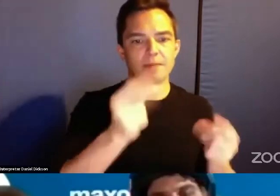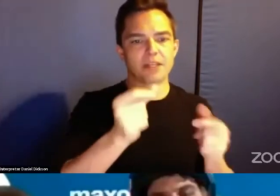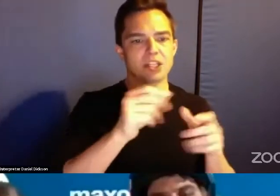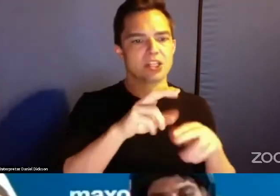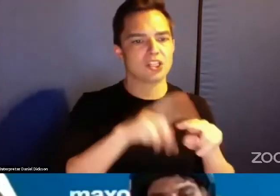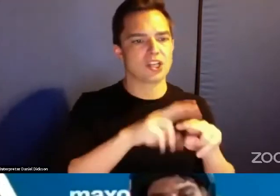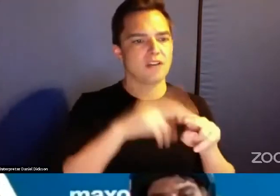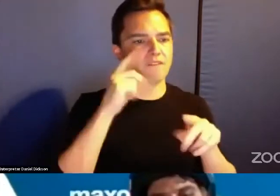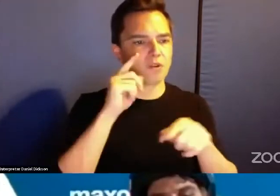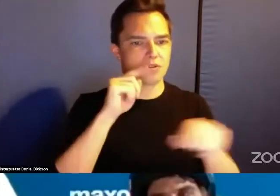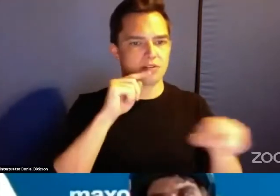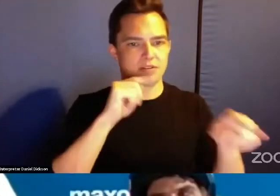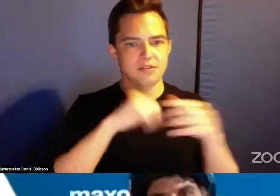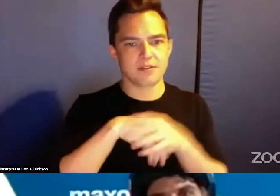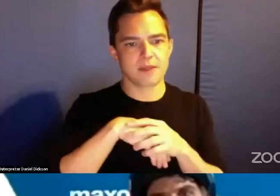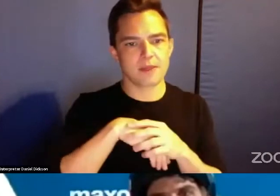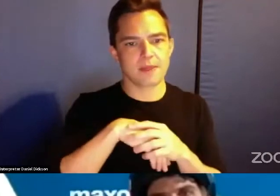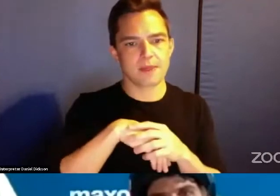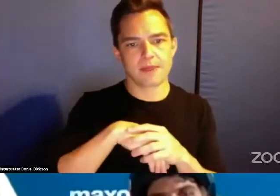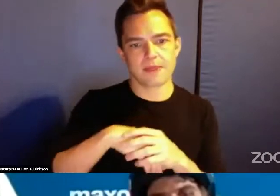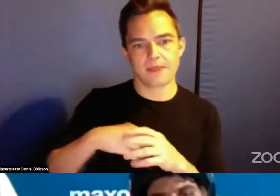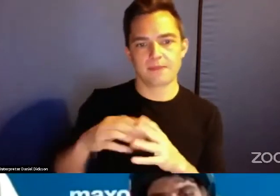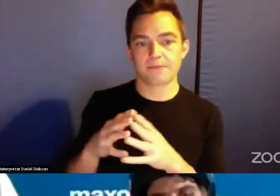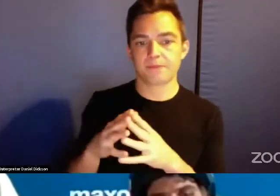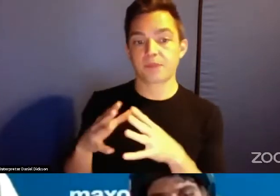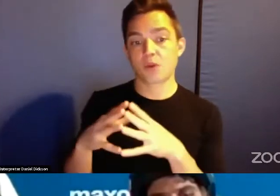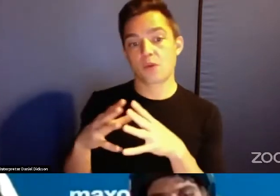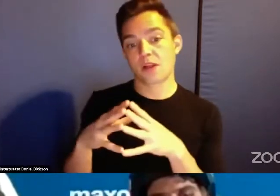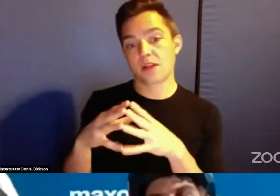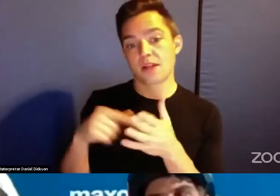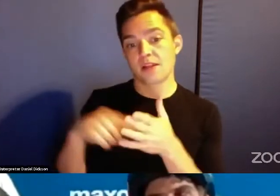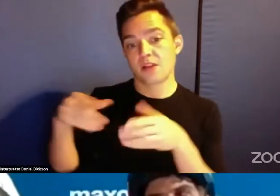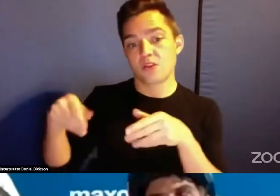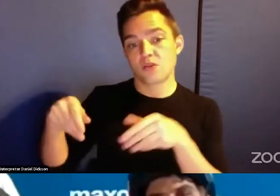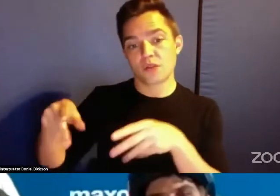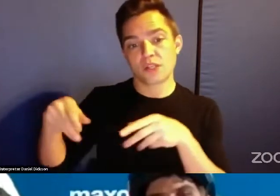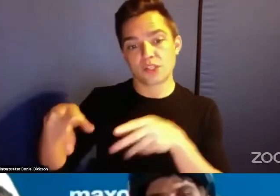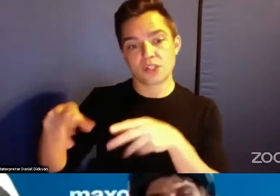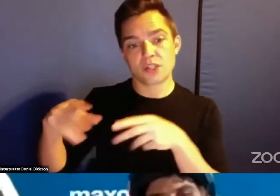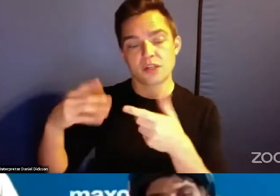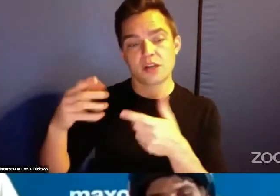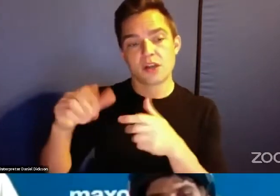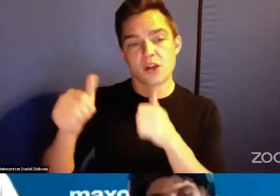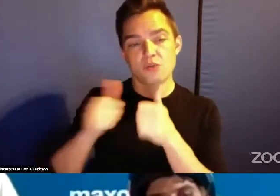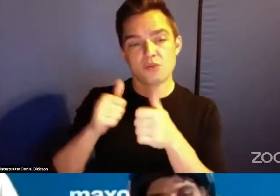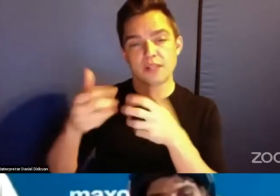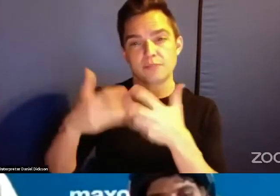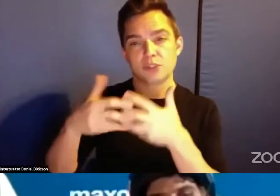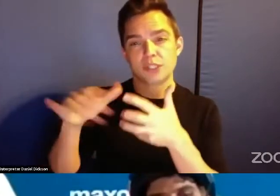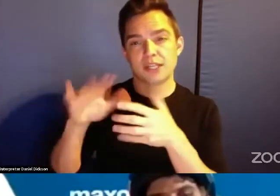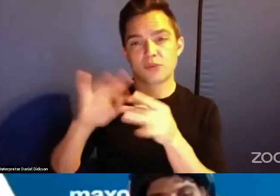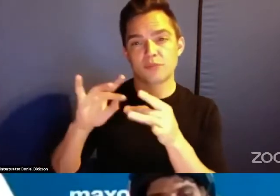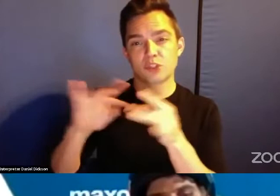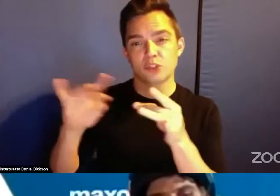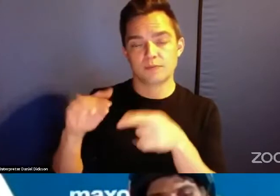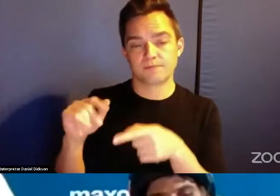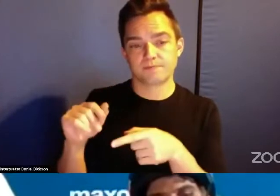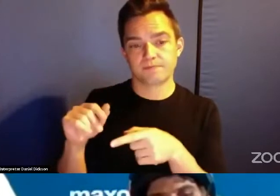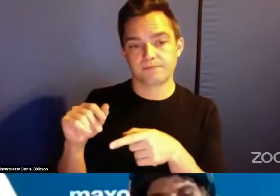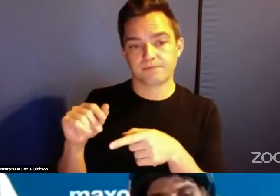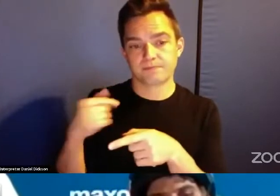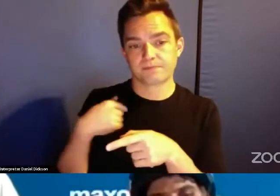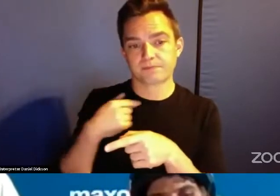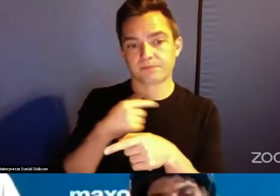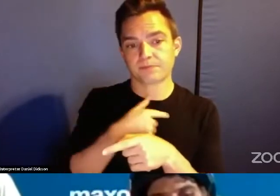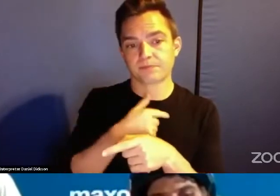Well, this wheelchair is basically a race machine, as you mentioned. We don't invest too much into it currently because we have